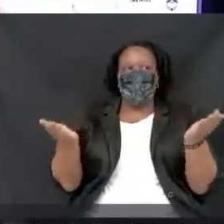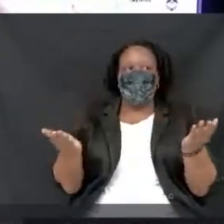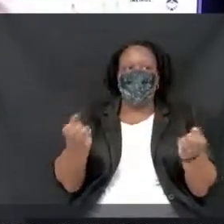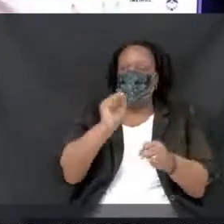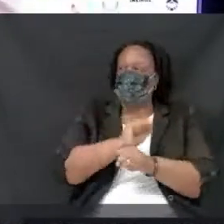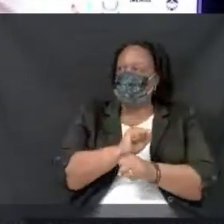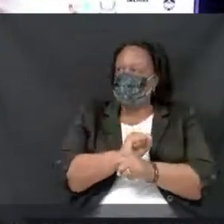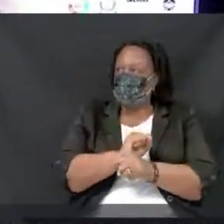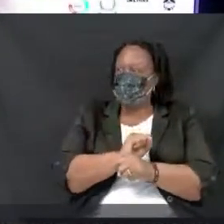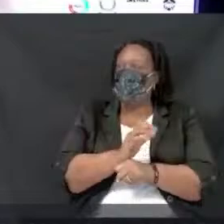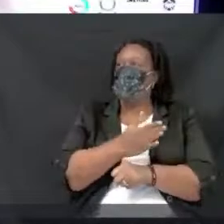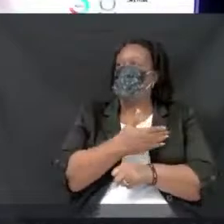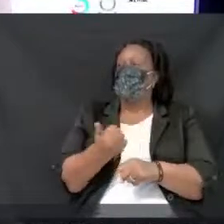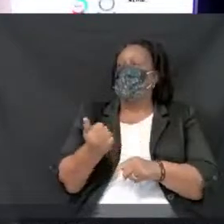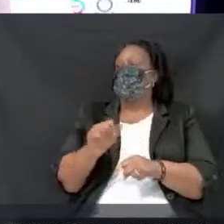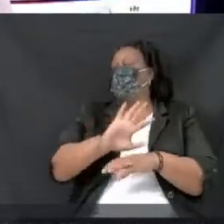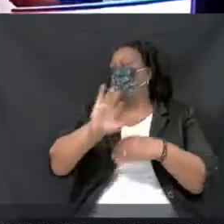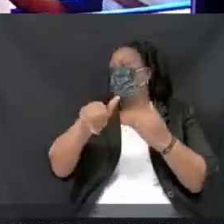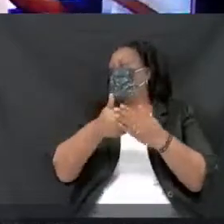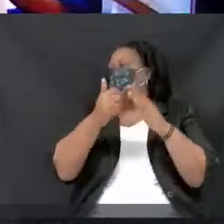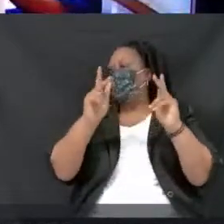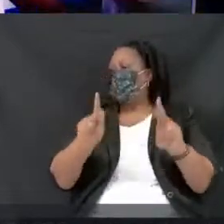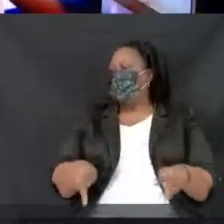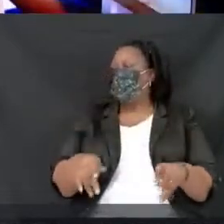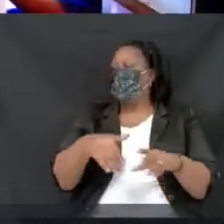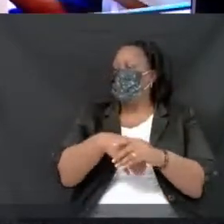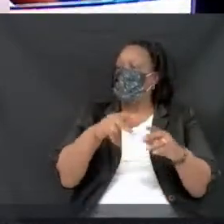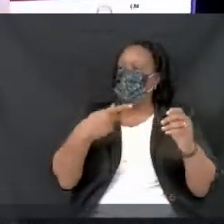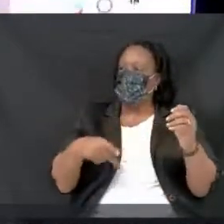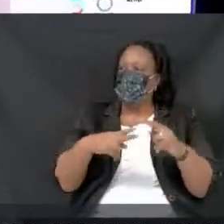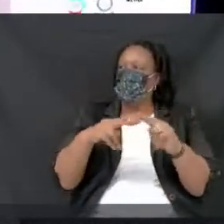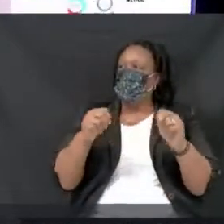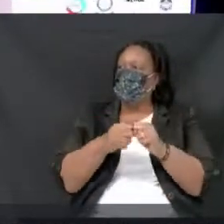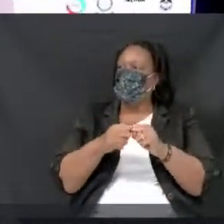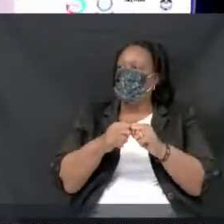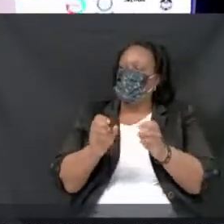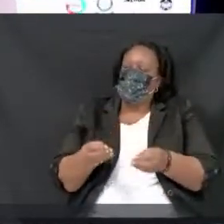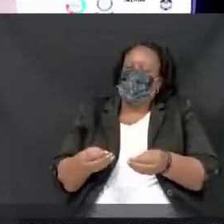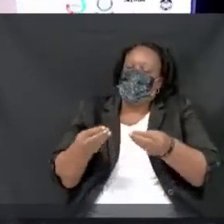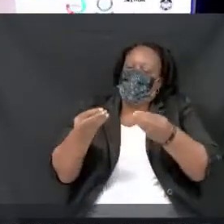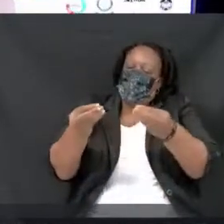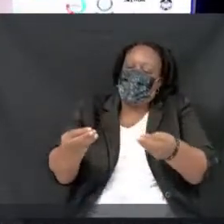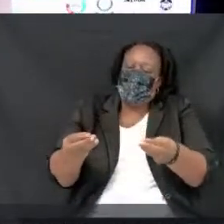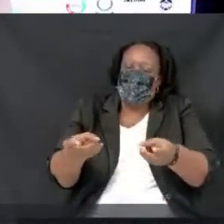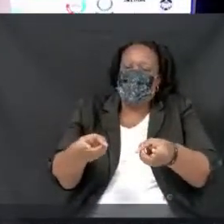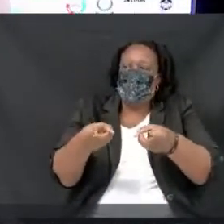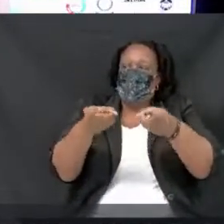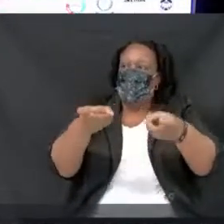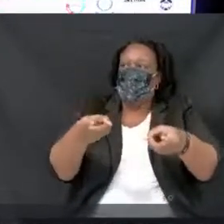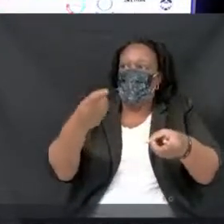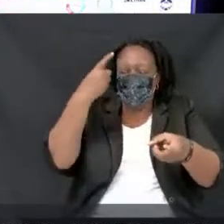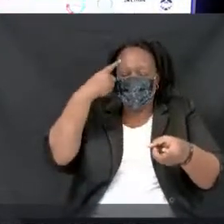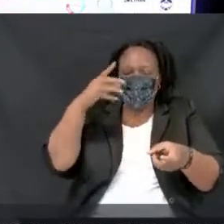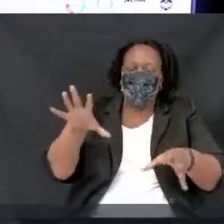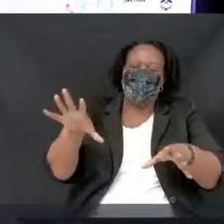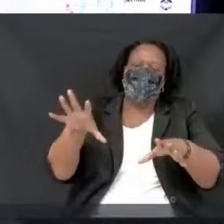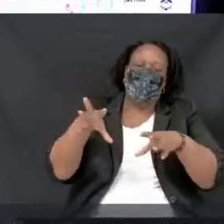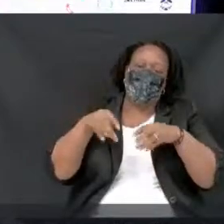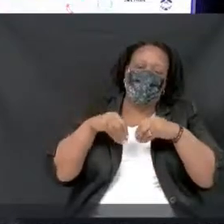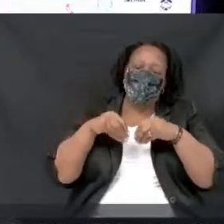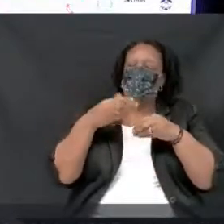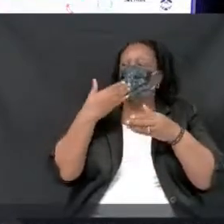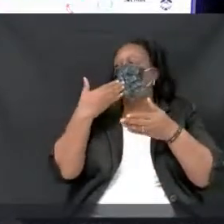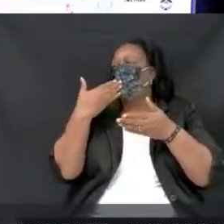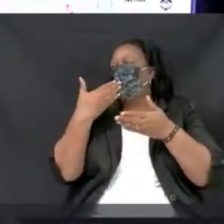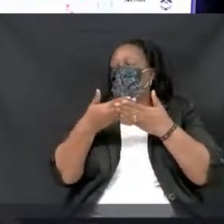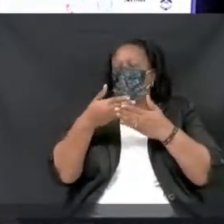am certain the Federation of St. Kitts and Nevis, we want to just present you with this little token of appreciation for your commitment and your work, and